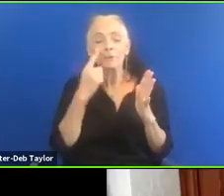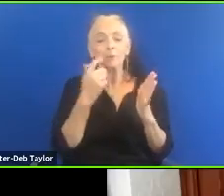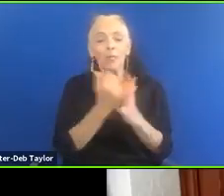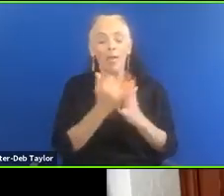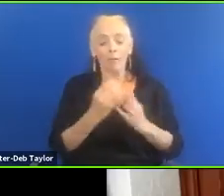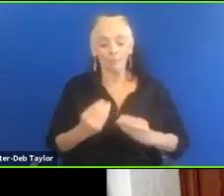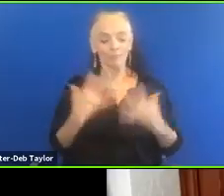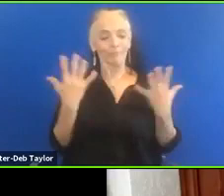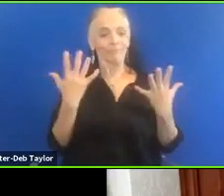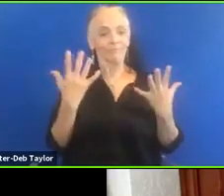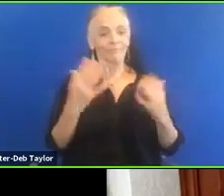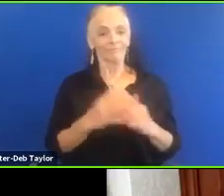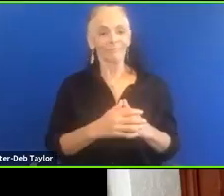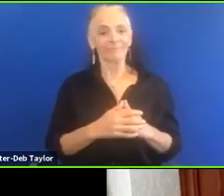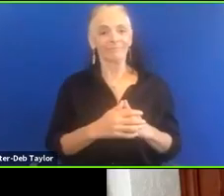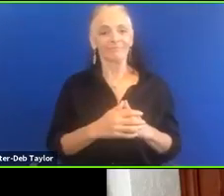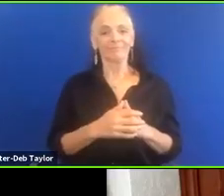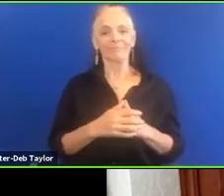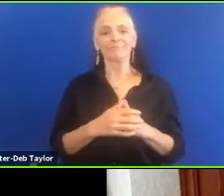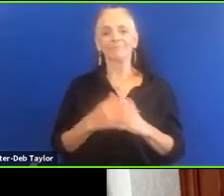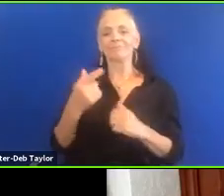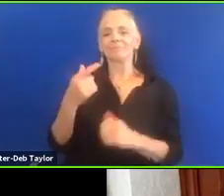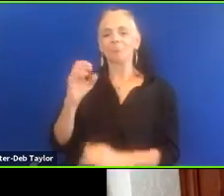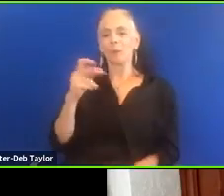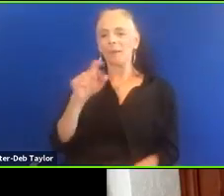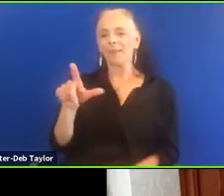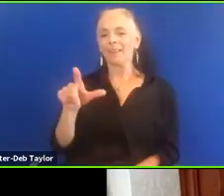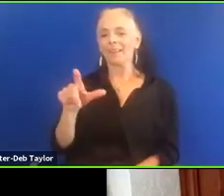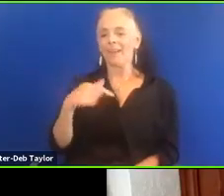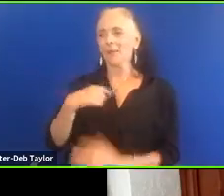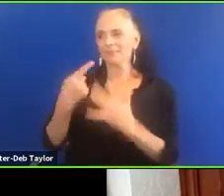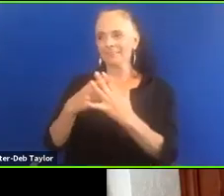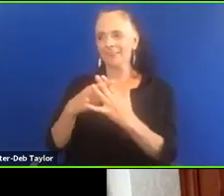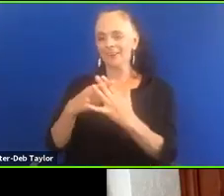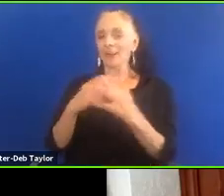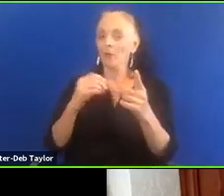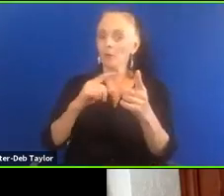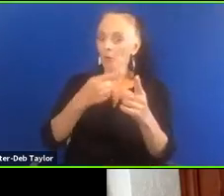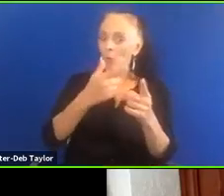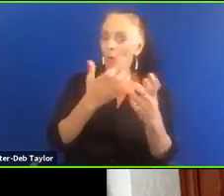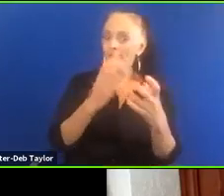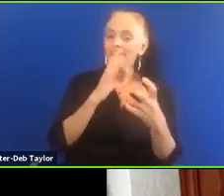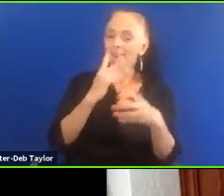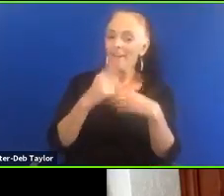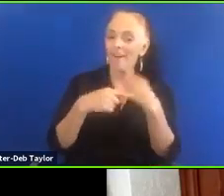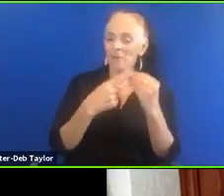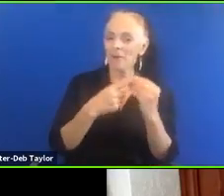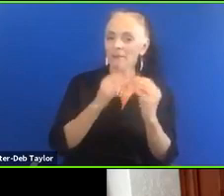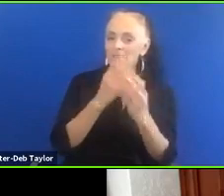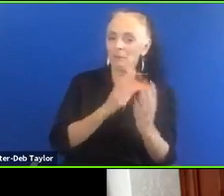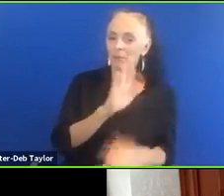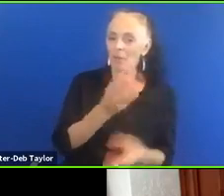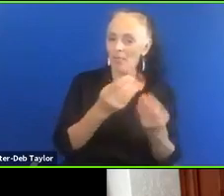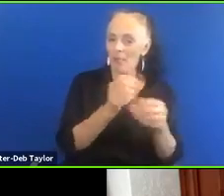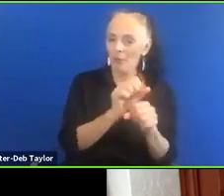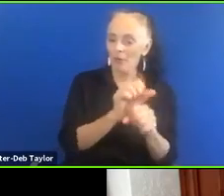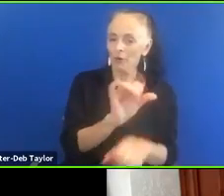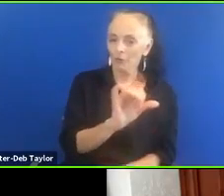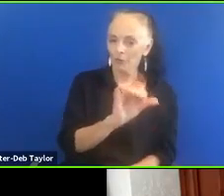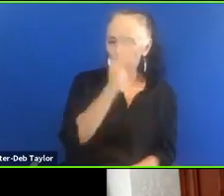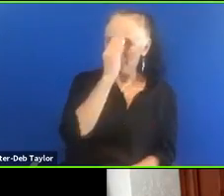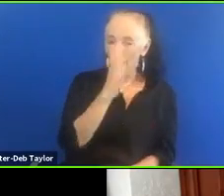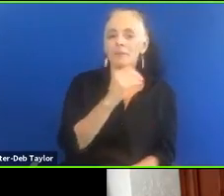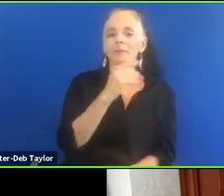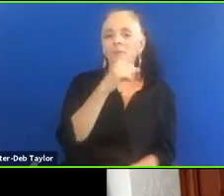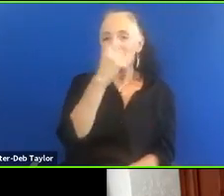I'll start, Desi, and then maybe you can jump in. I actually really want you to talk about Potion and some of your land work and particularly